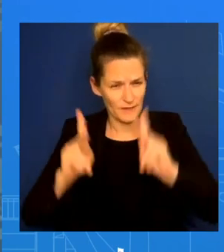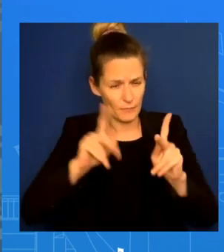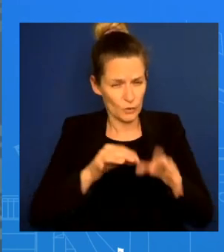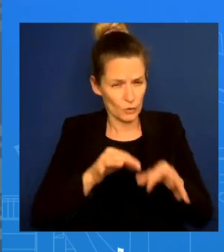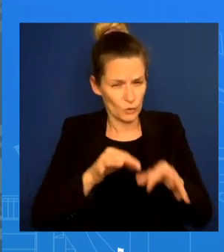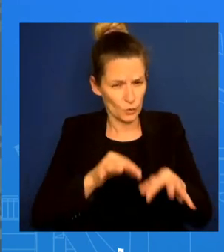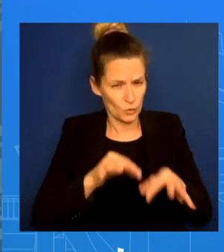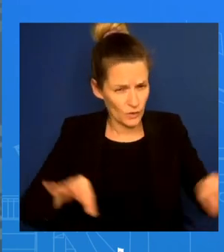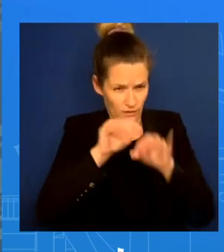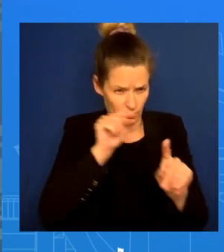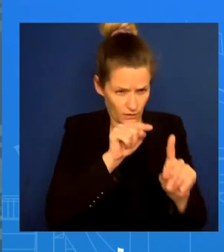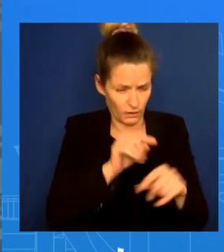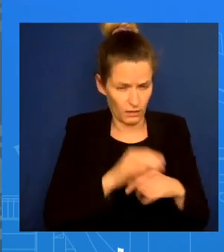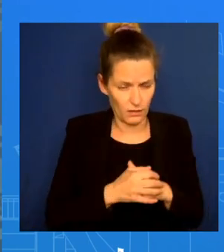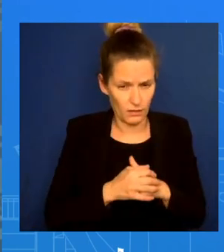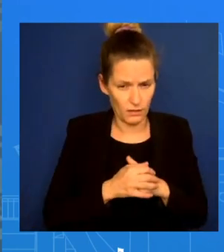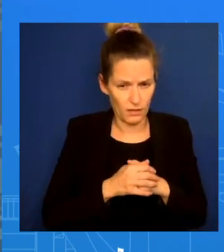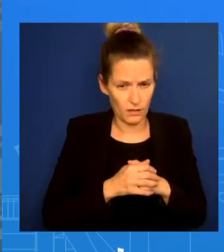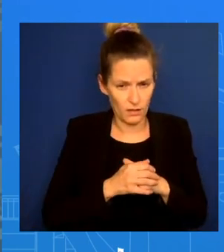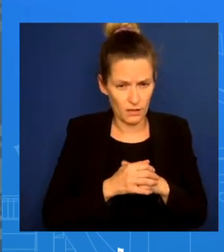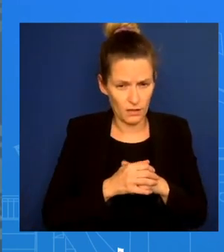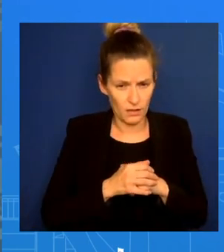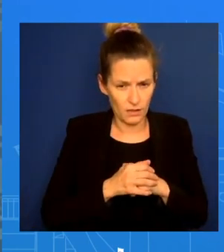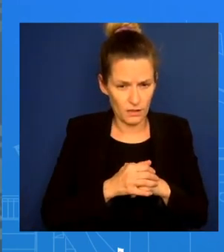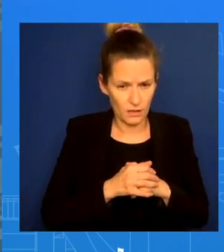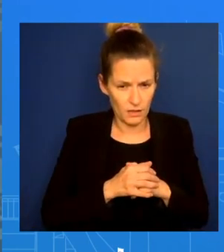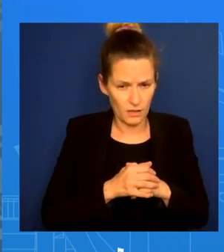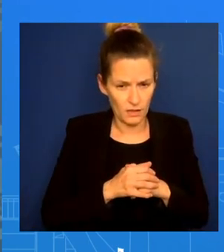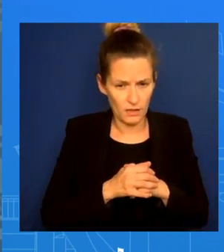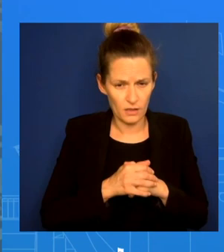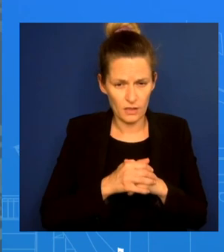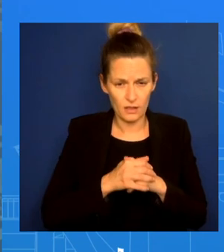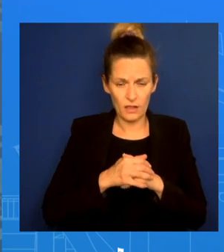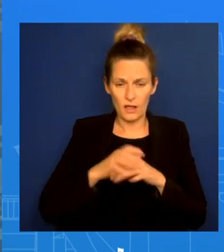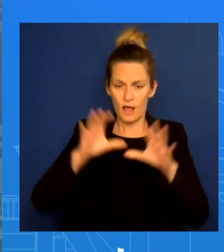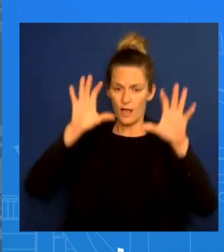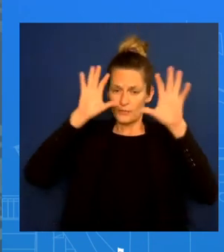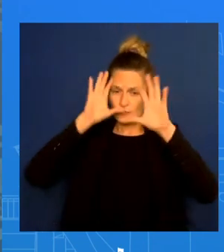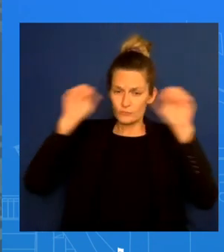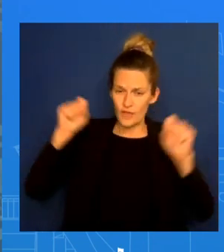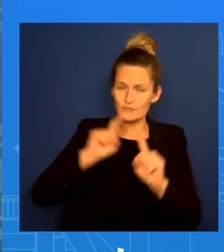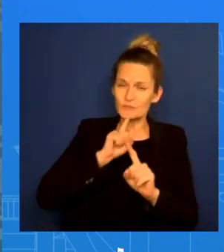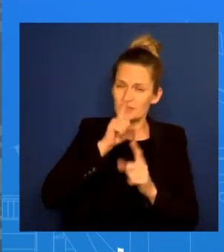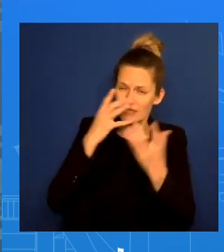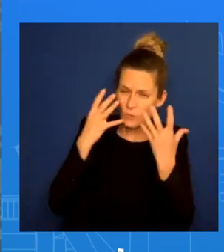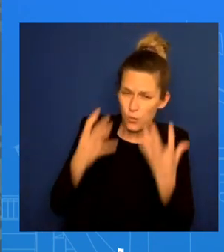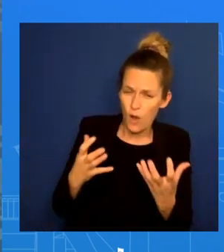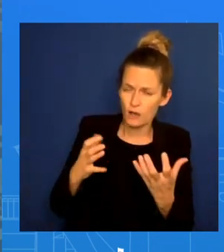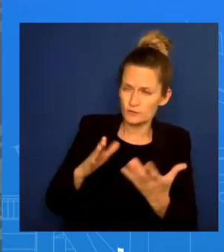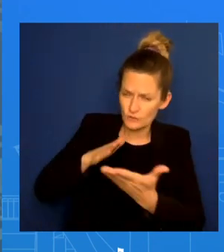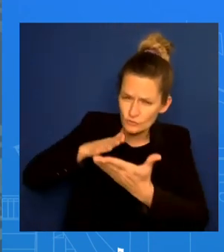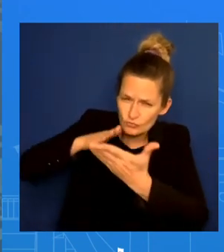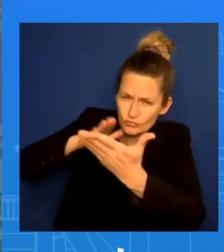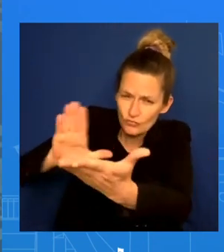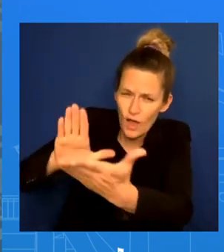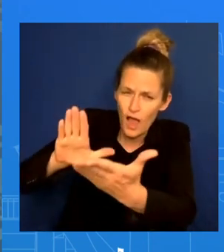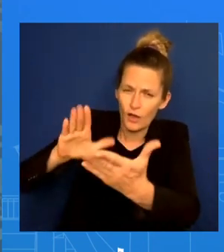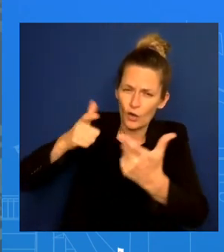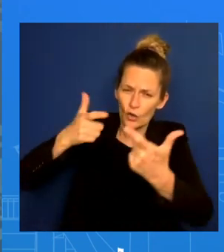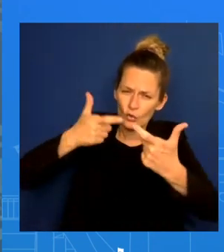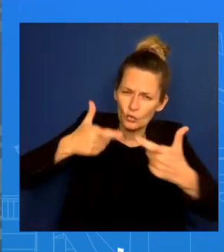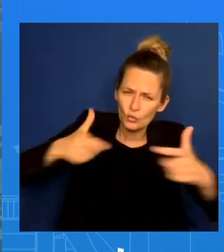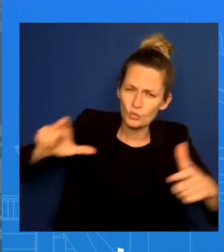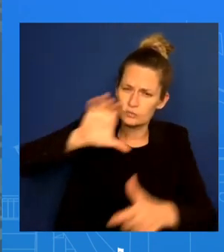big pharma, fighting pharmaceuticals who would not let Medicare